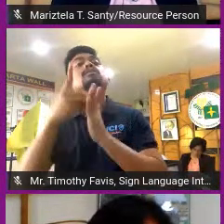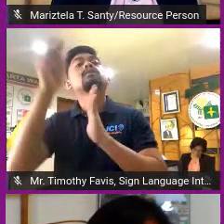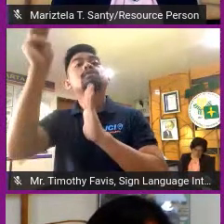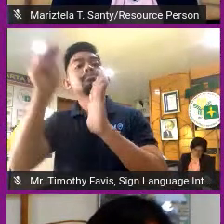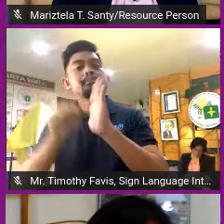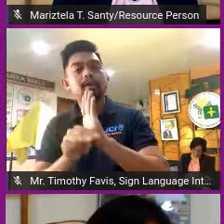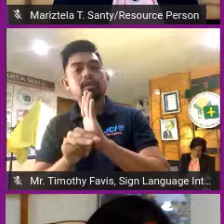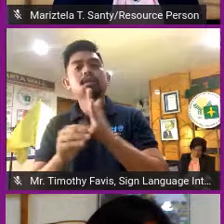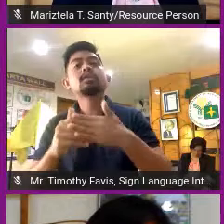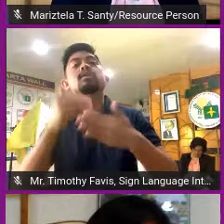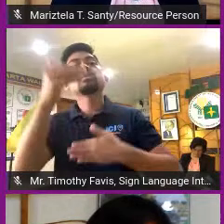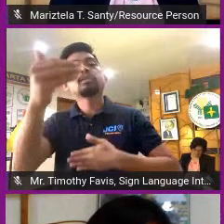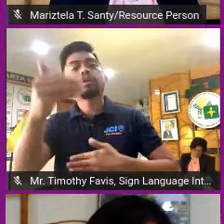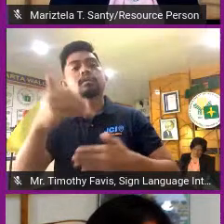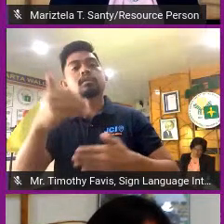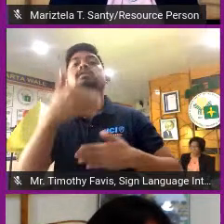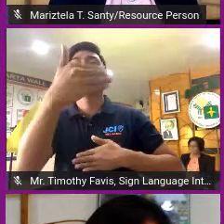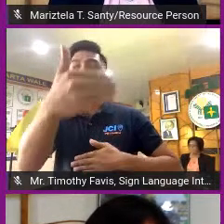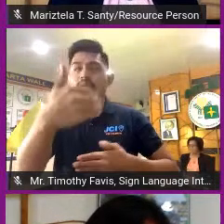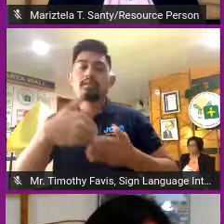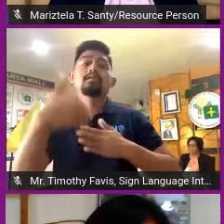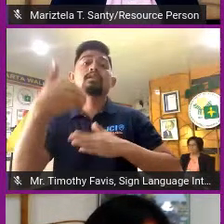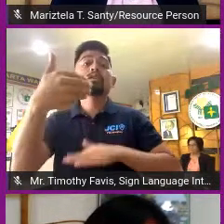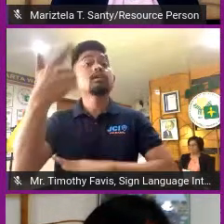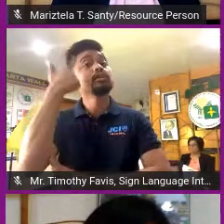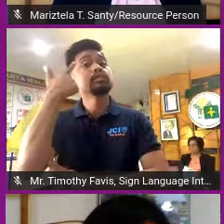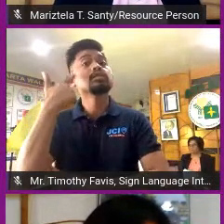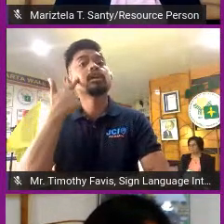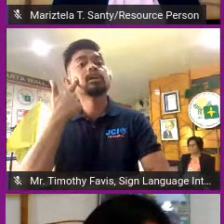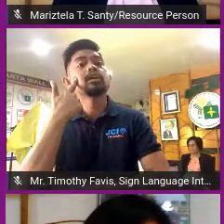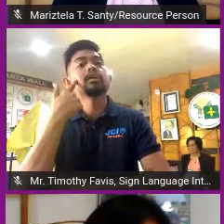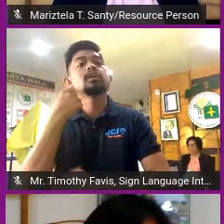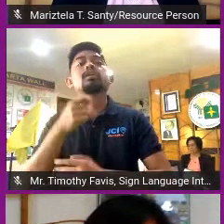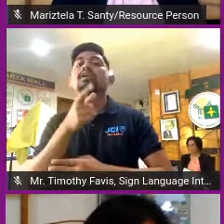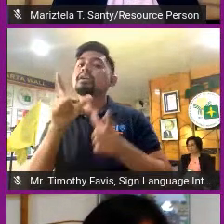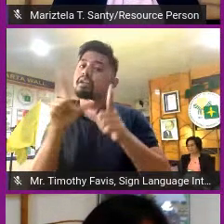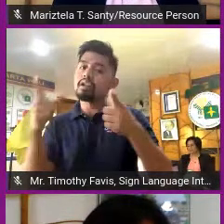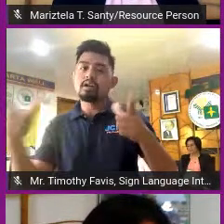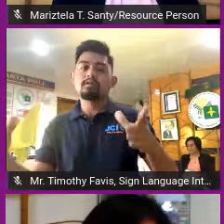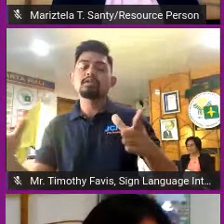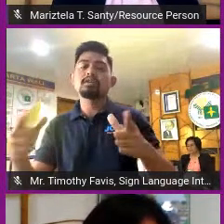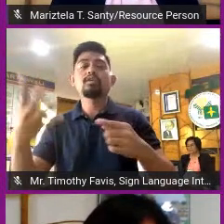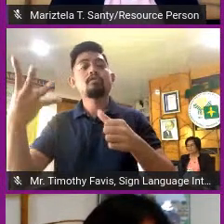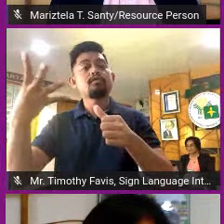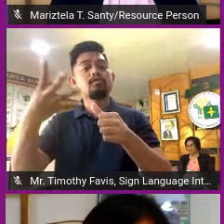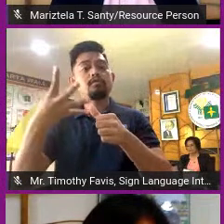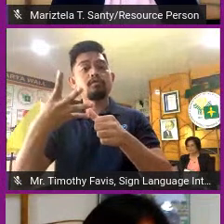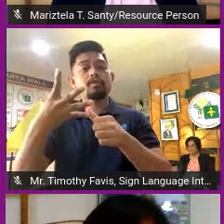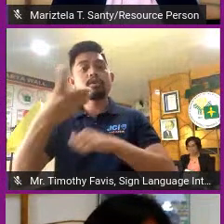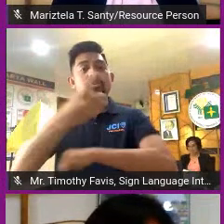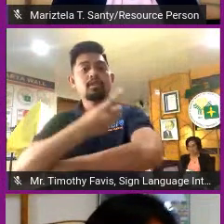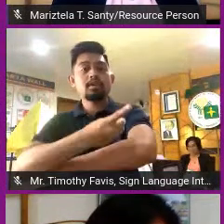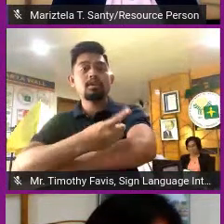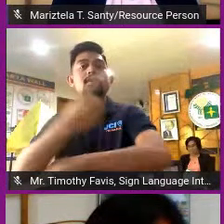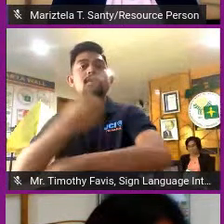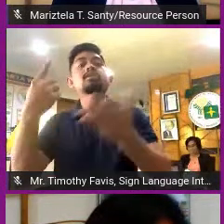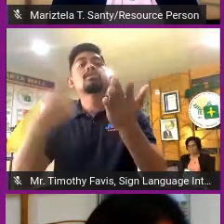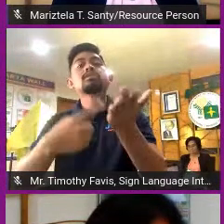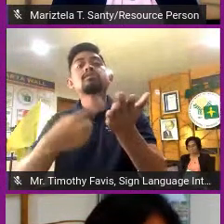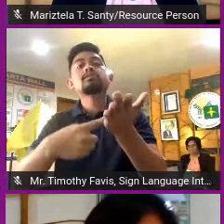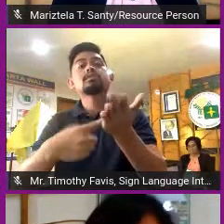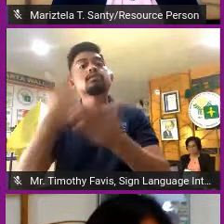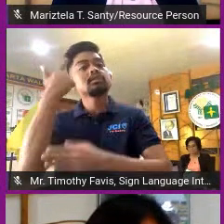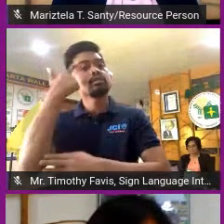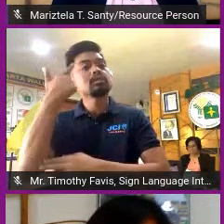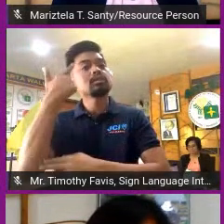gender mainstreaming and gender neutral language. And on the fourth day, we will discuss gender